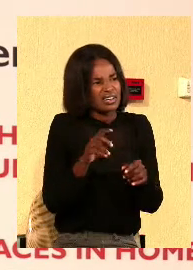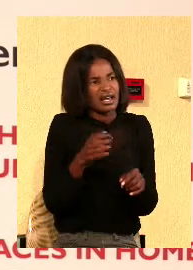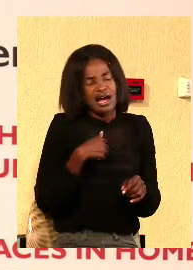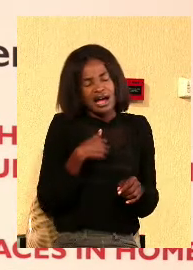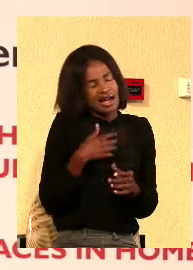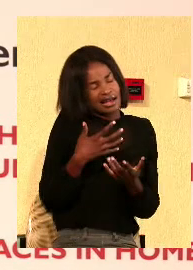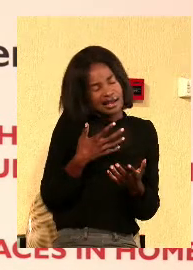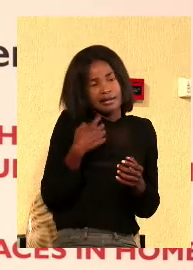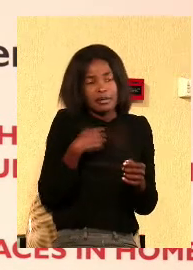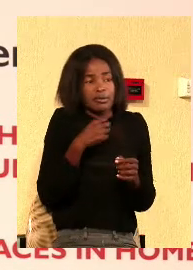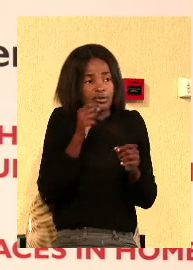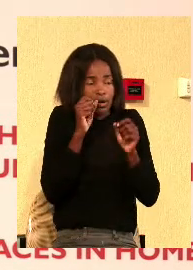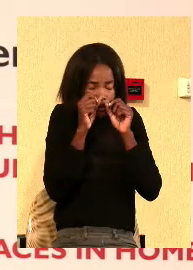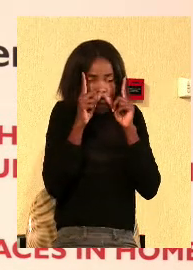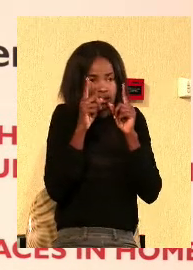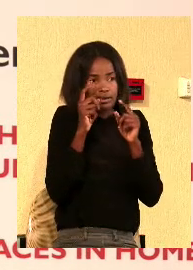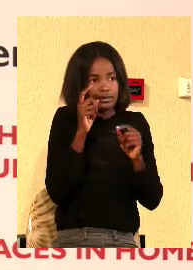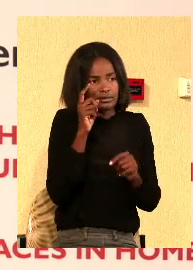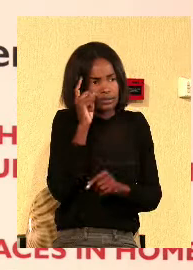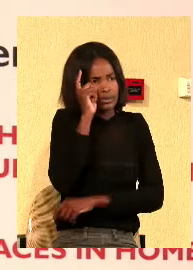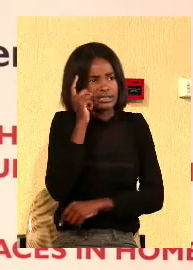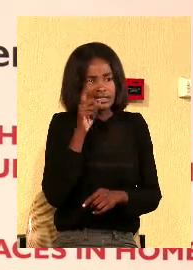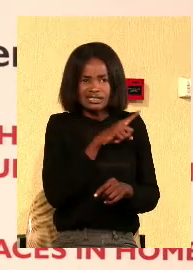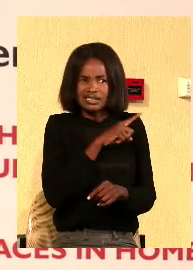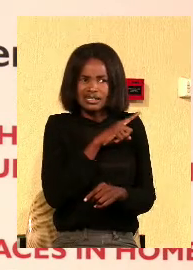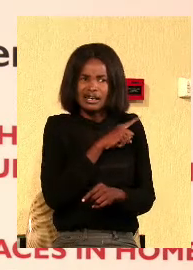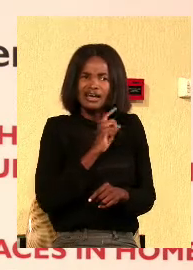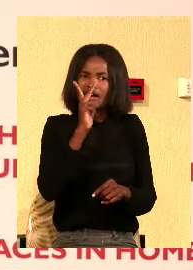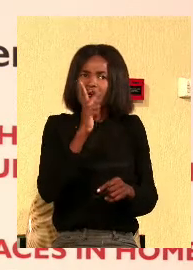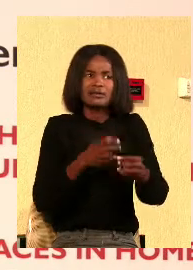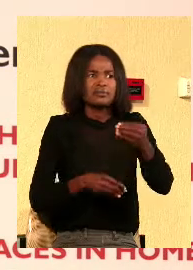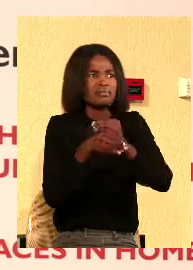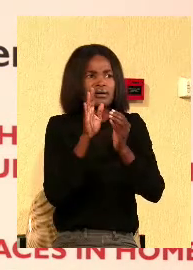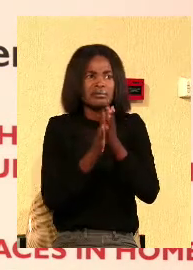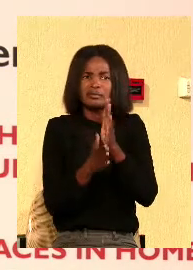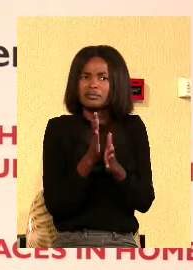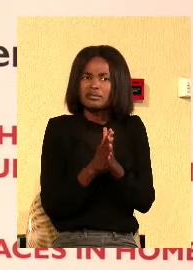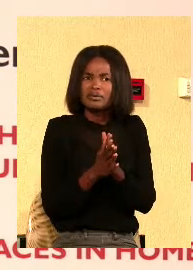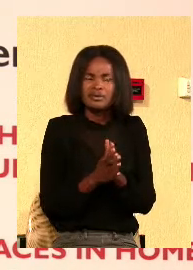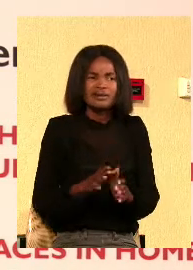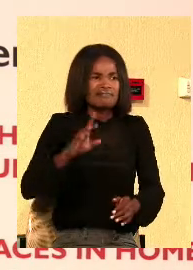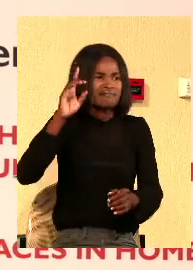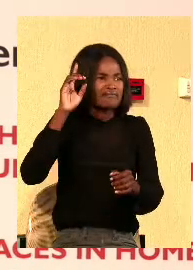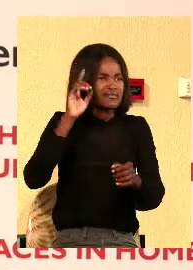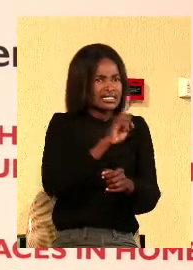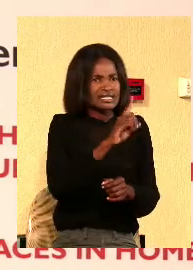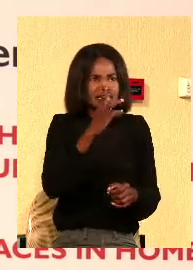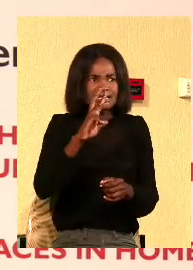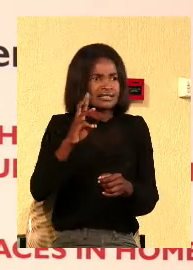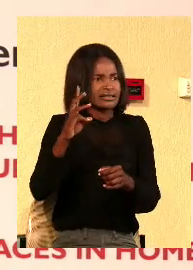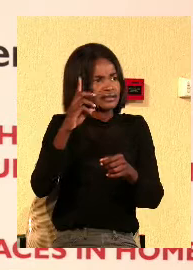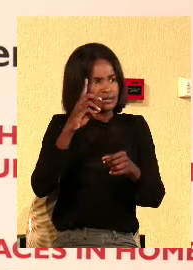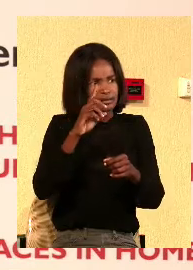perhaps cautious optimistic. That's the term. And it's a very delicate balance, by the way. We're talking about the lives of